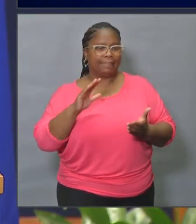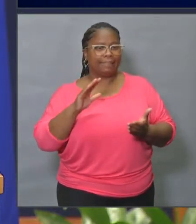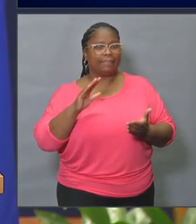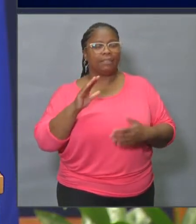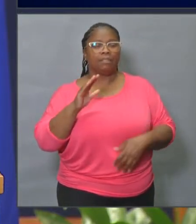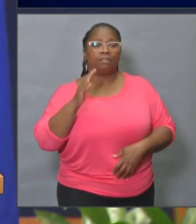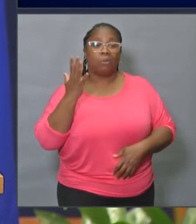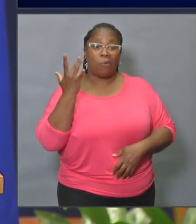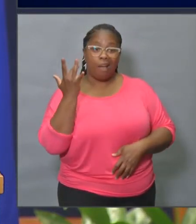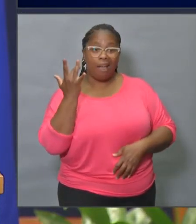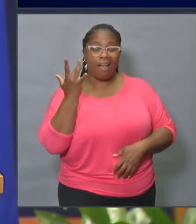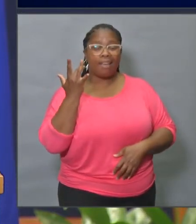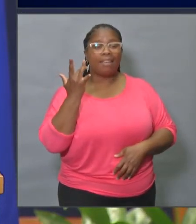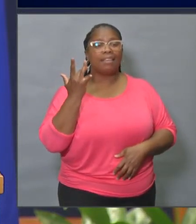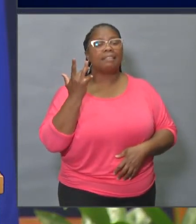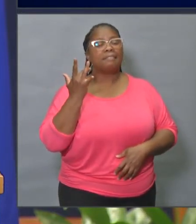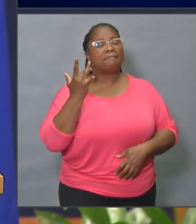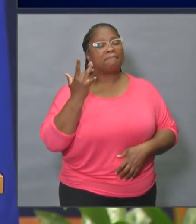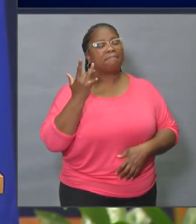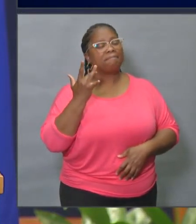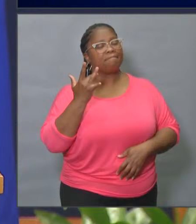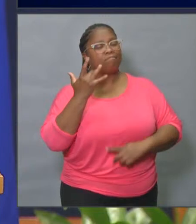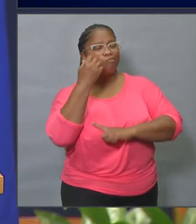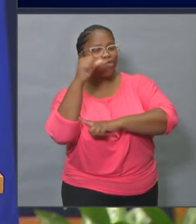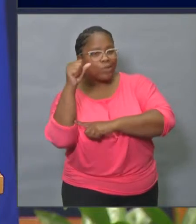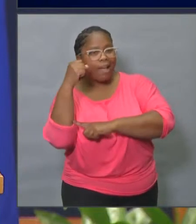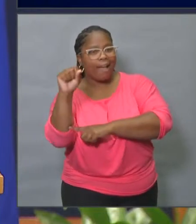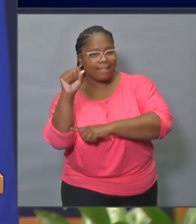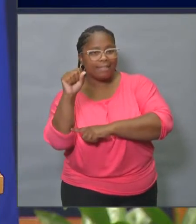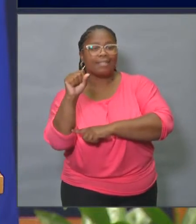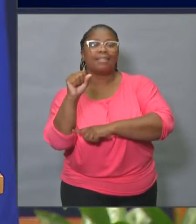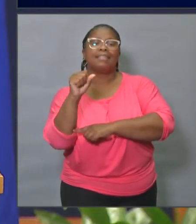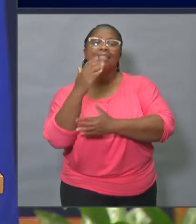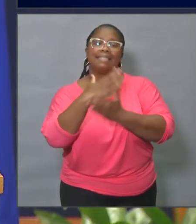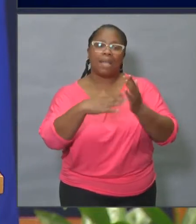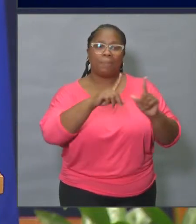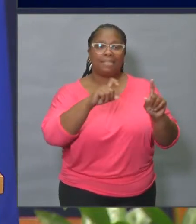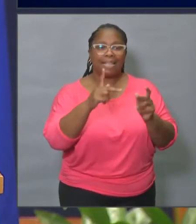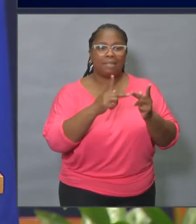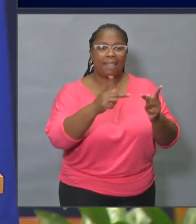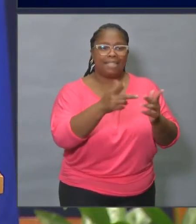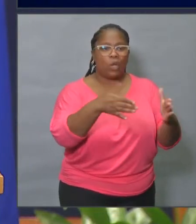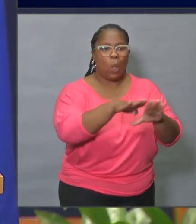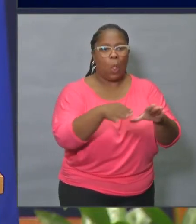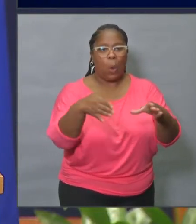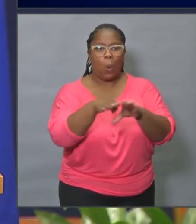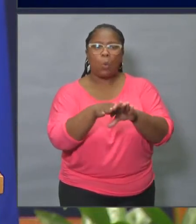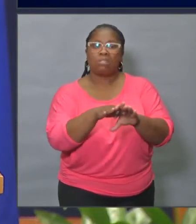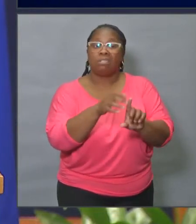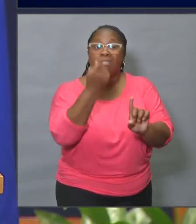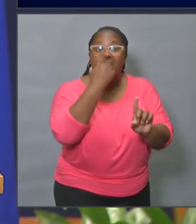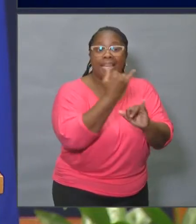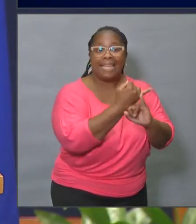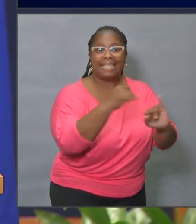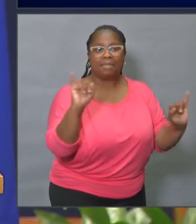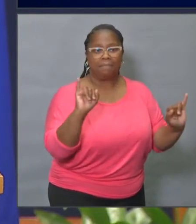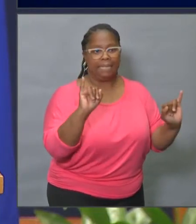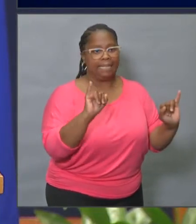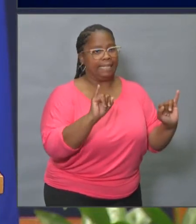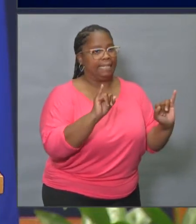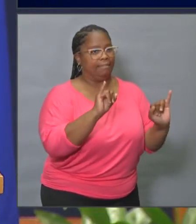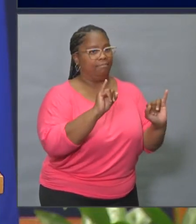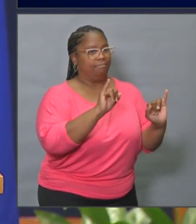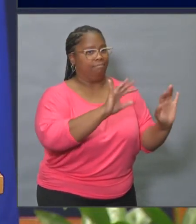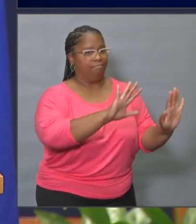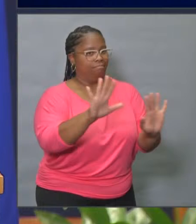factors. Both the fact that at the same time a few test sites were closed, these were independently operated sites that chose to close that